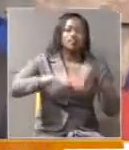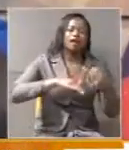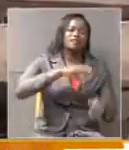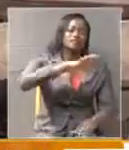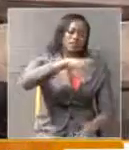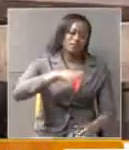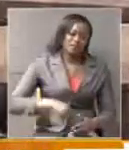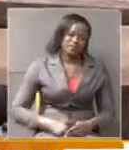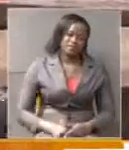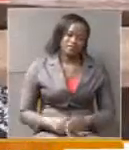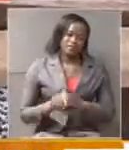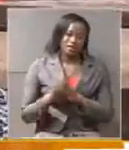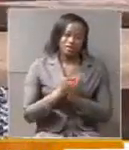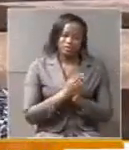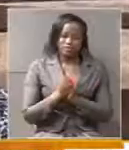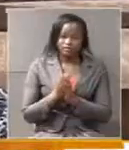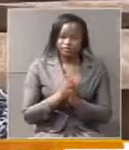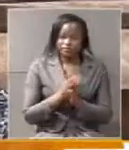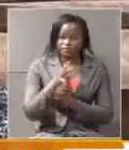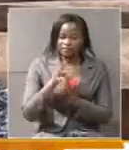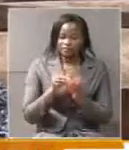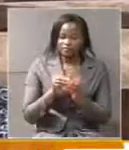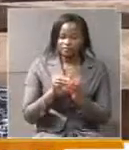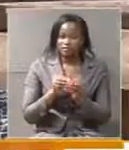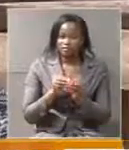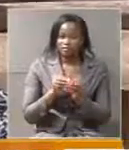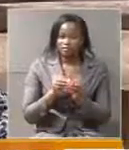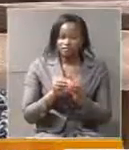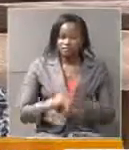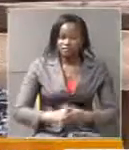areas. Henry Okurut, UBC.